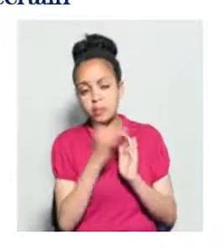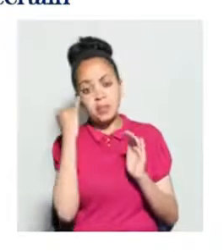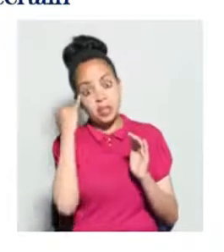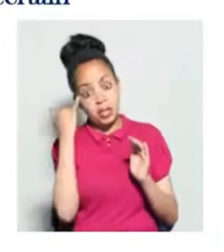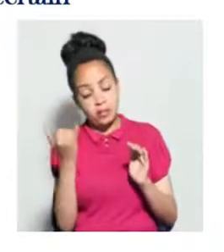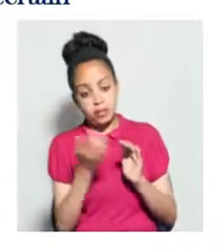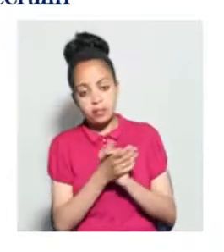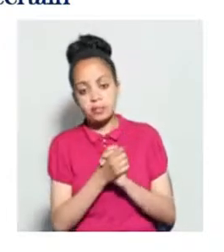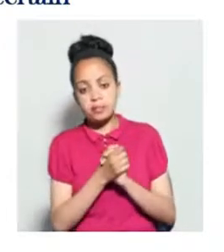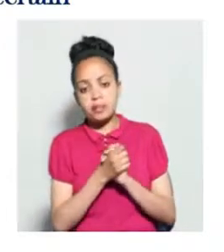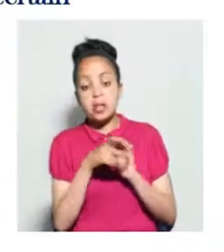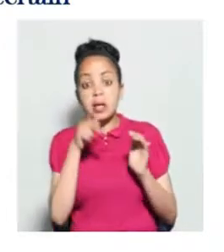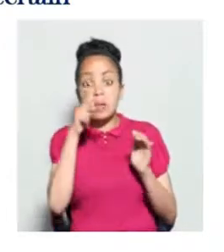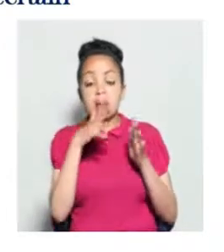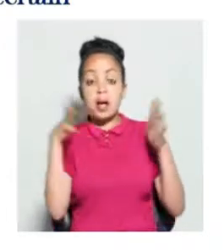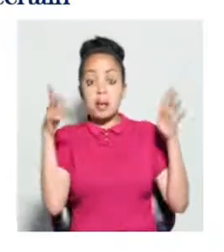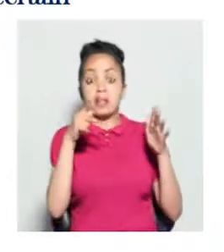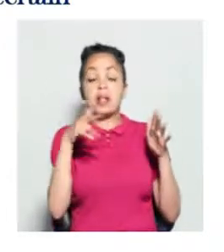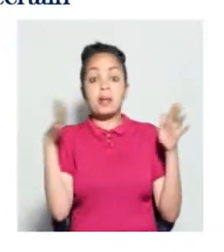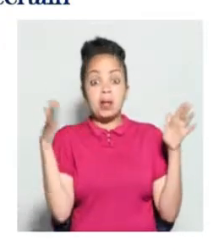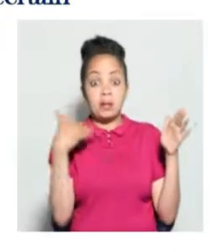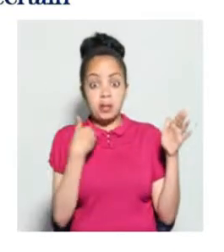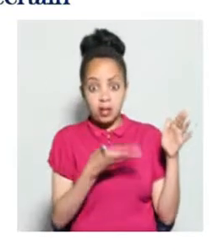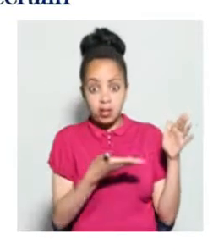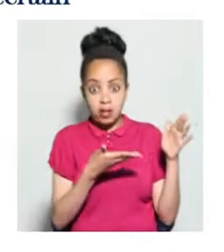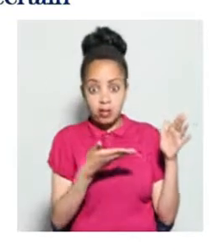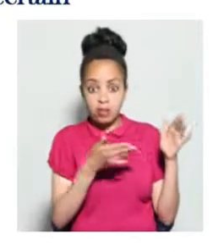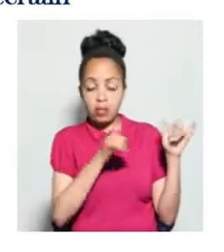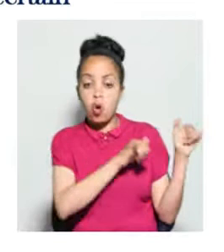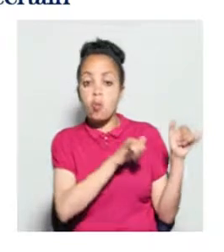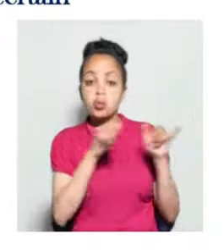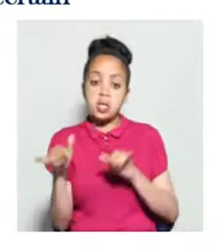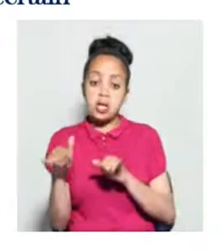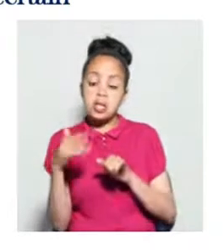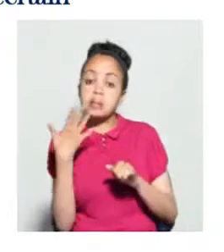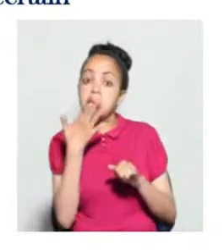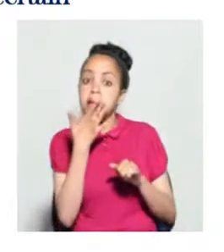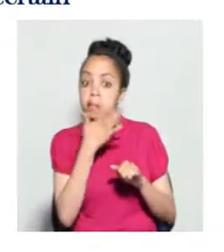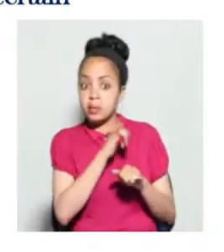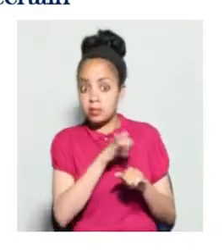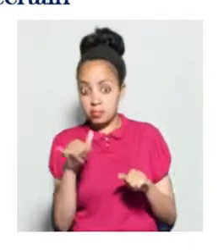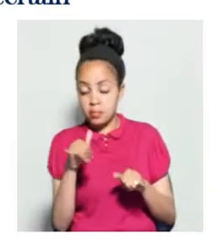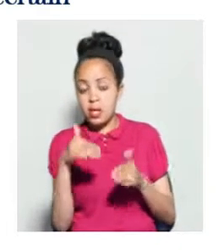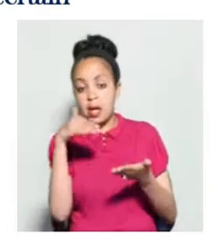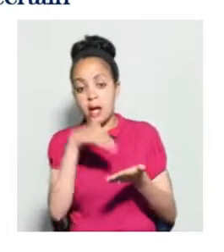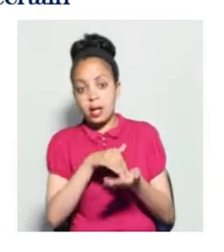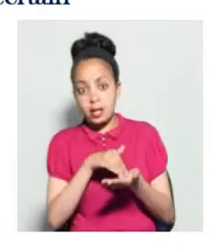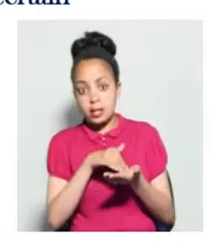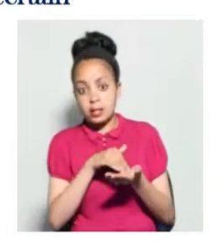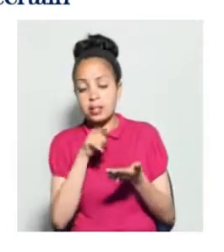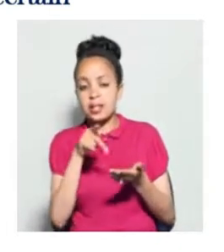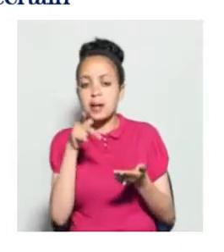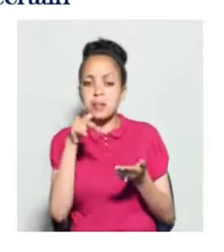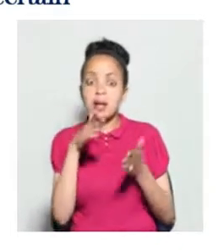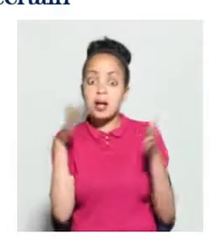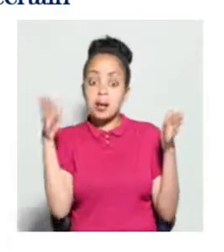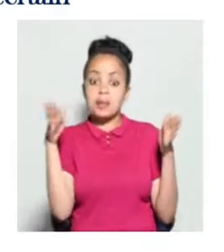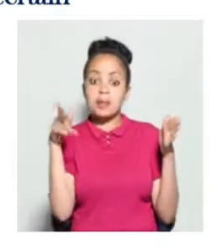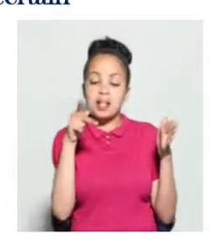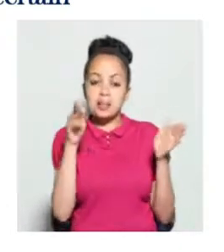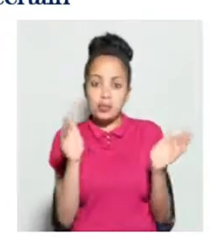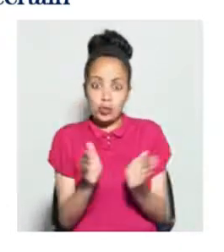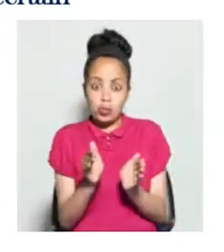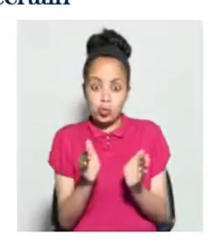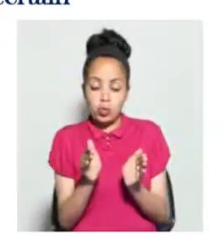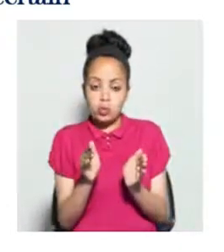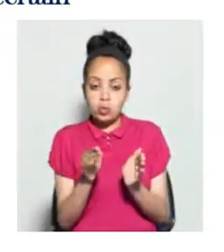if P capital, homozygous purple, and again there is P capital, P